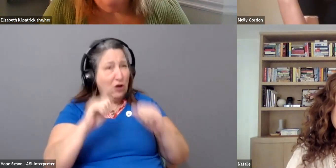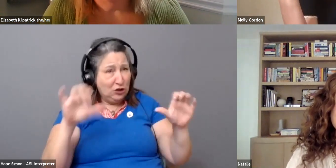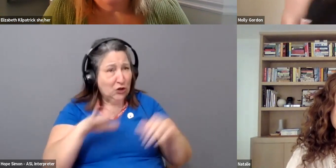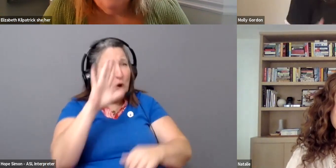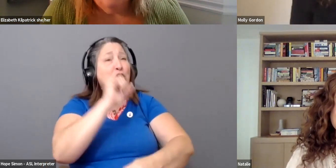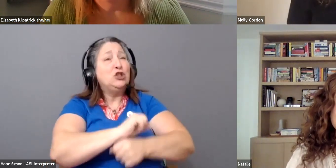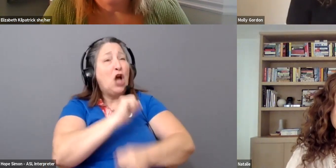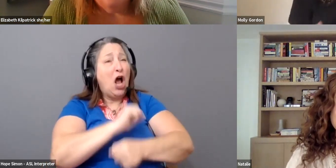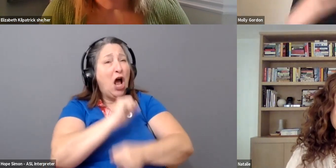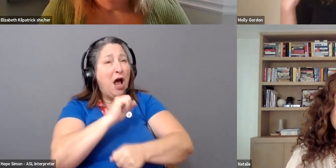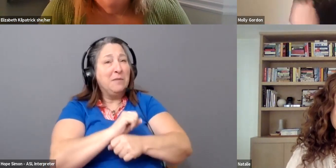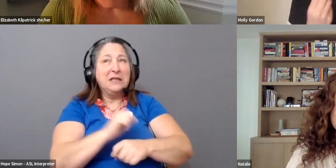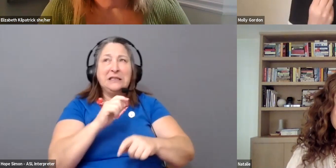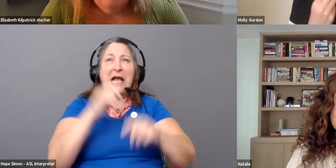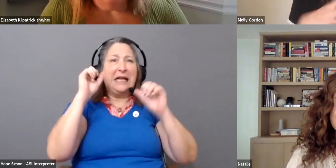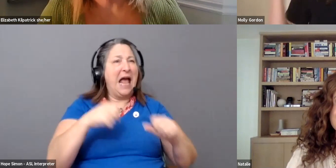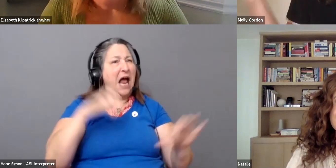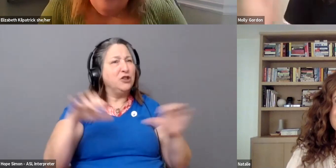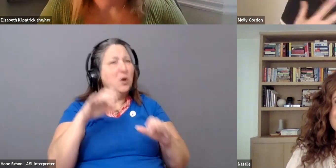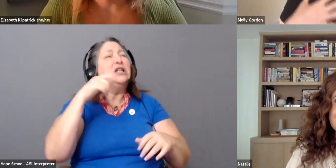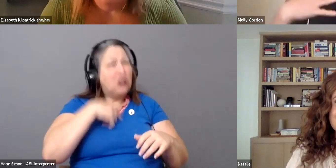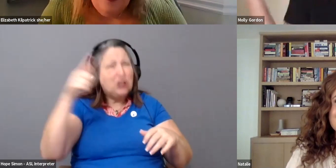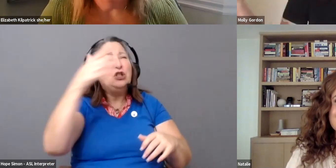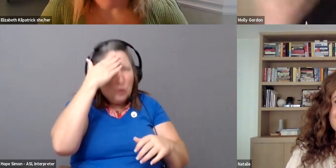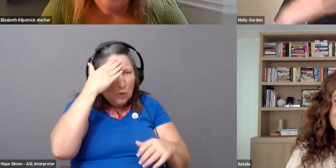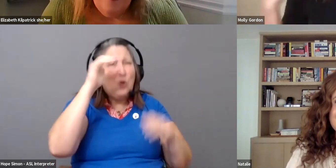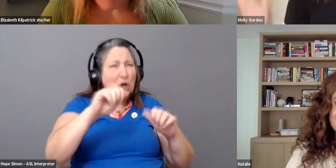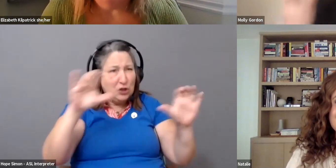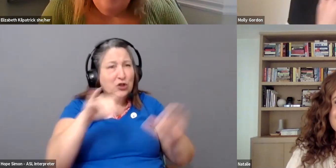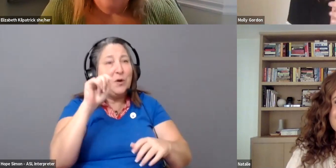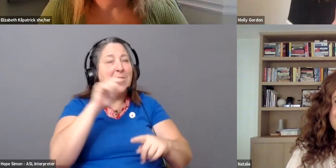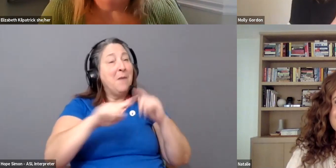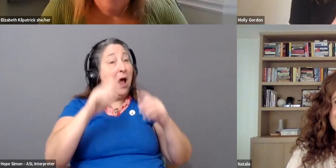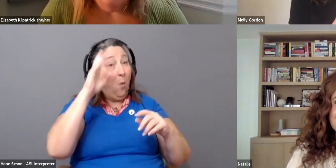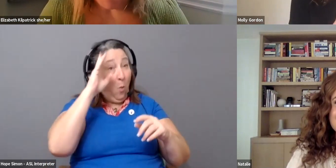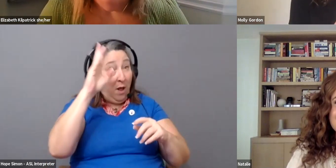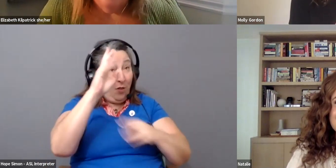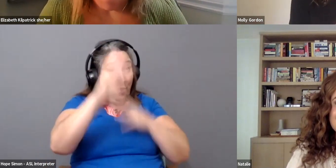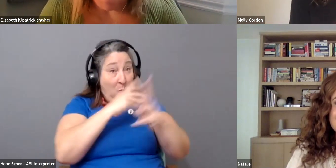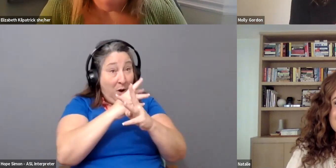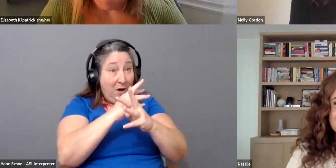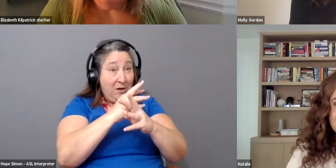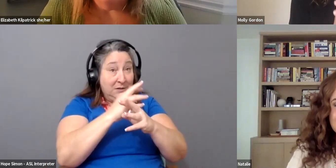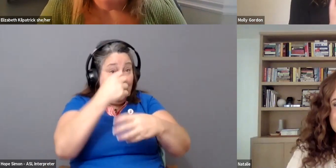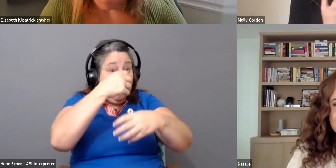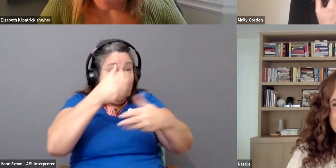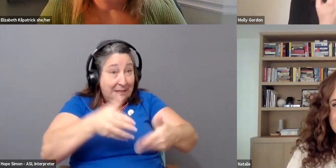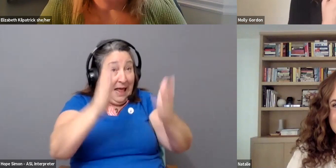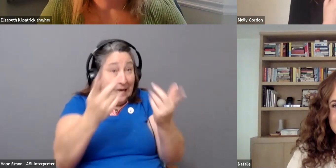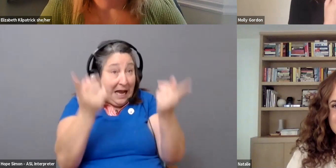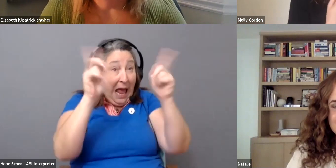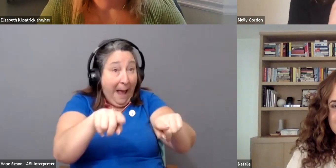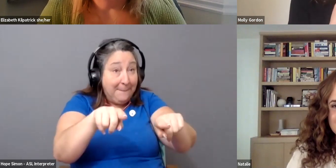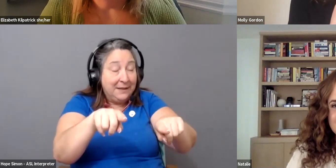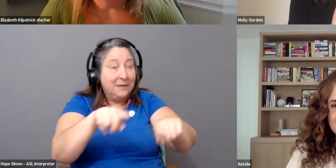of these movies. Like, can I do it? She always knew she could do it. It was just, would the world make it happen? And then when I